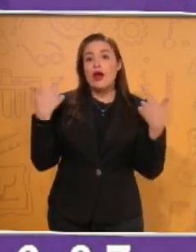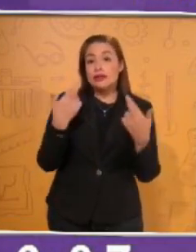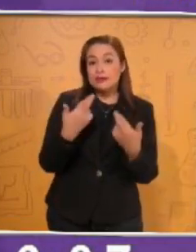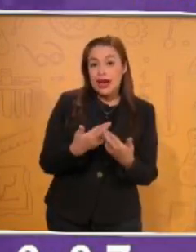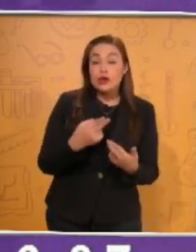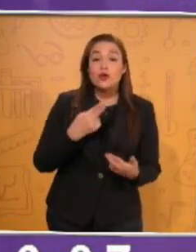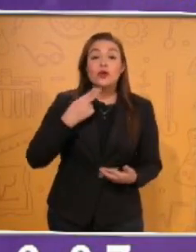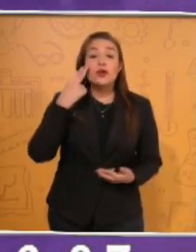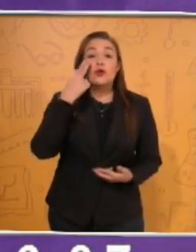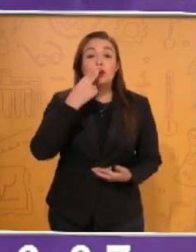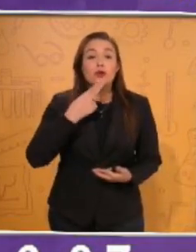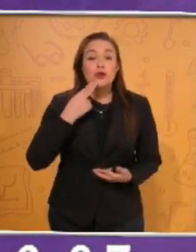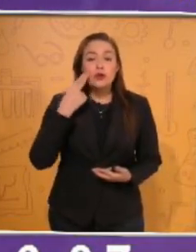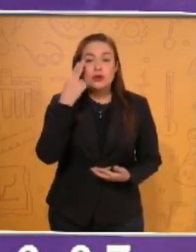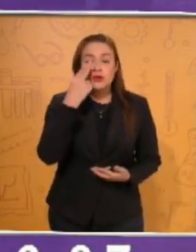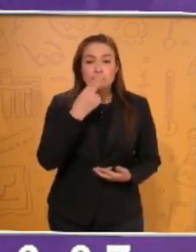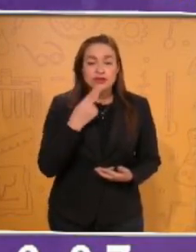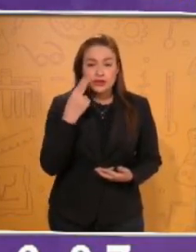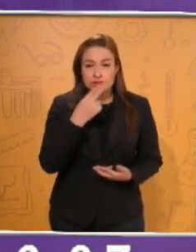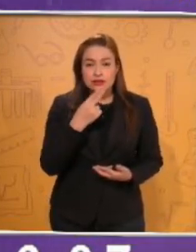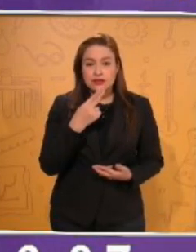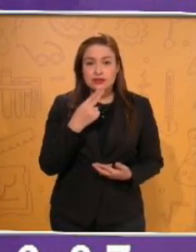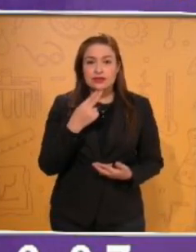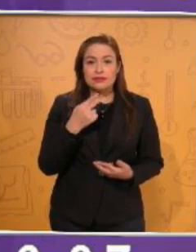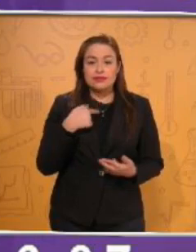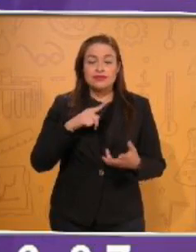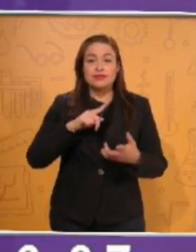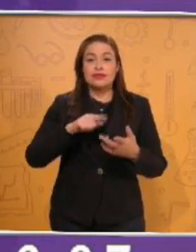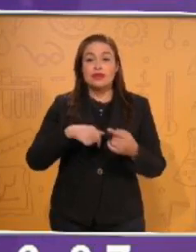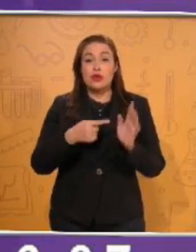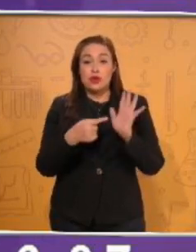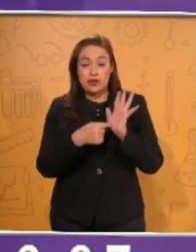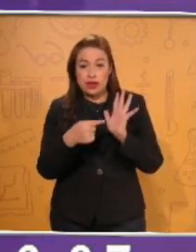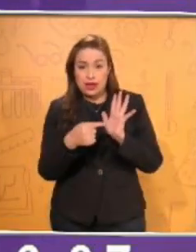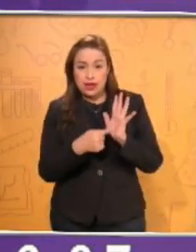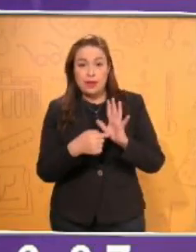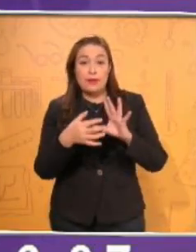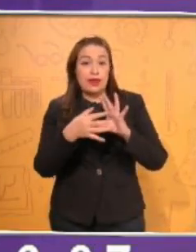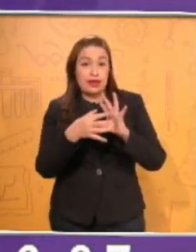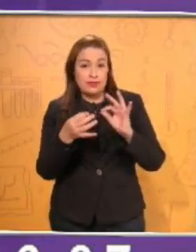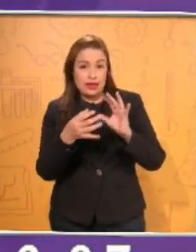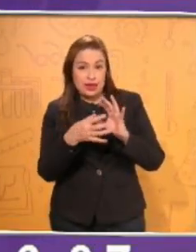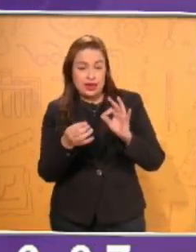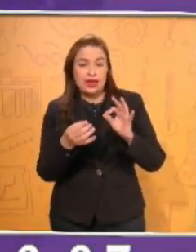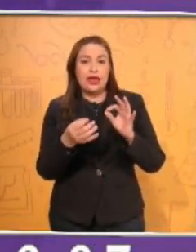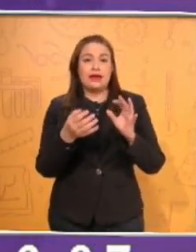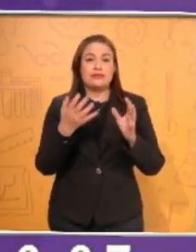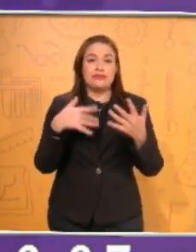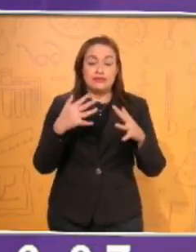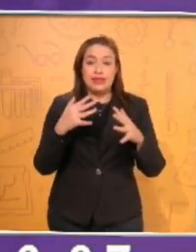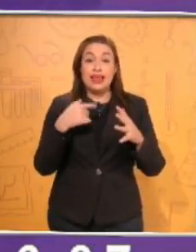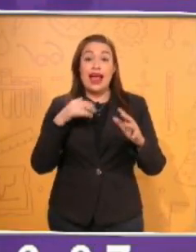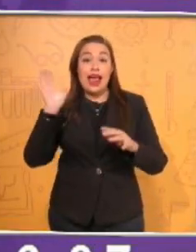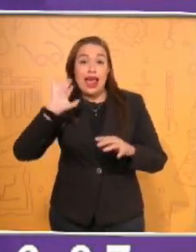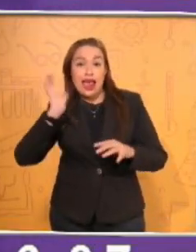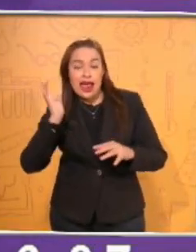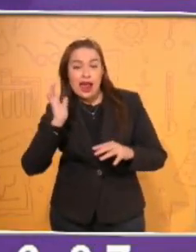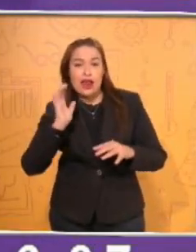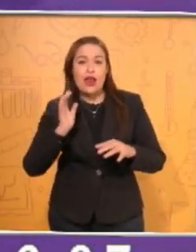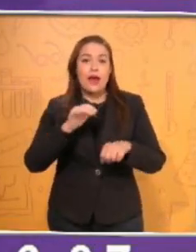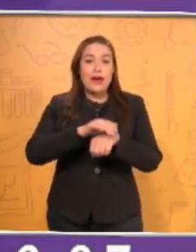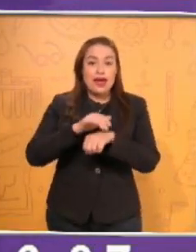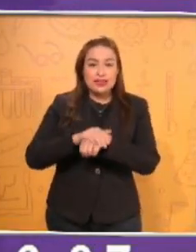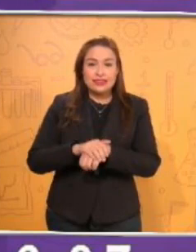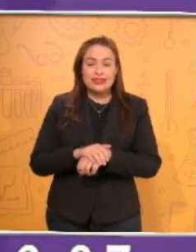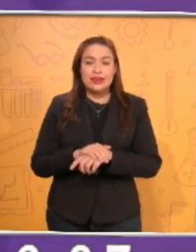used their hands to express hello and friends. And they were